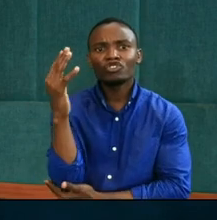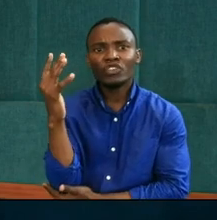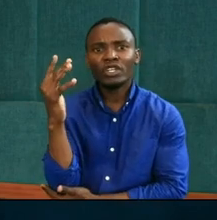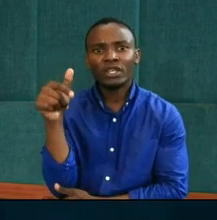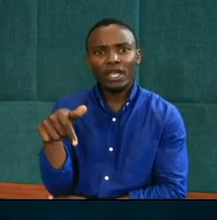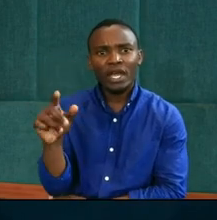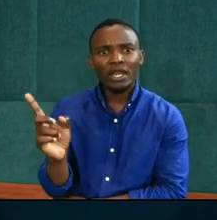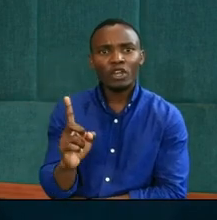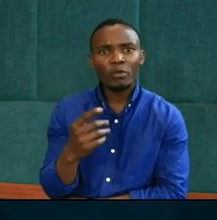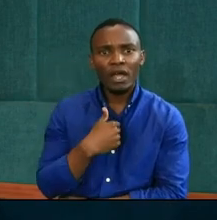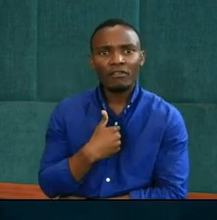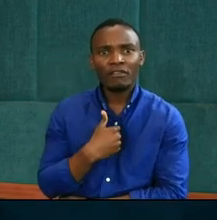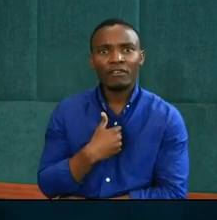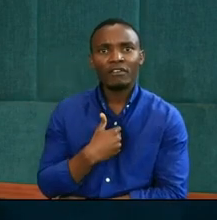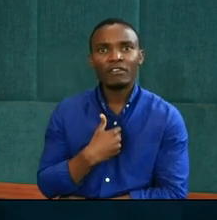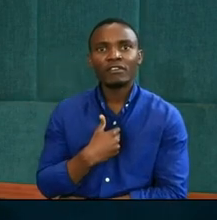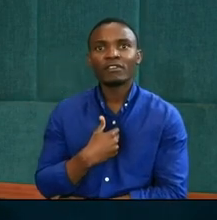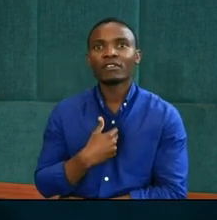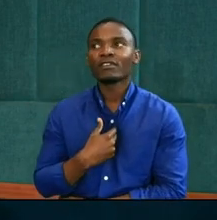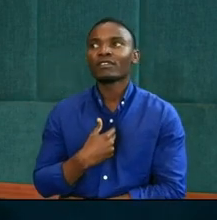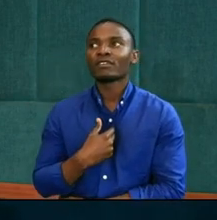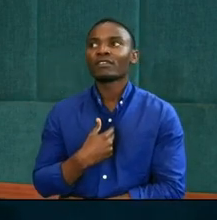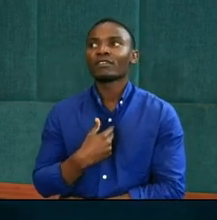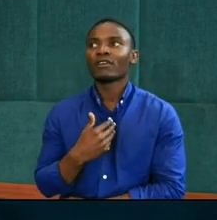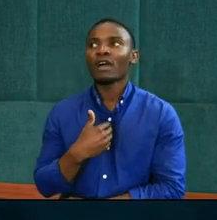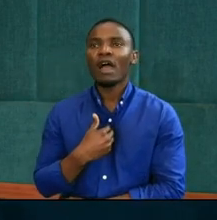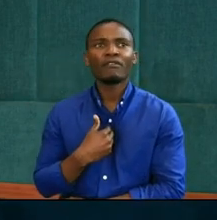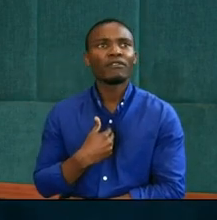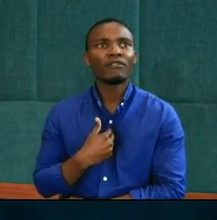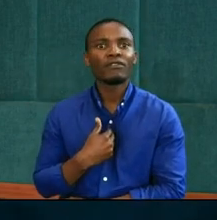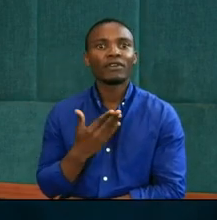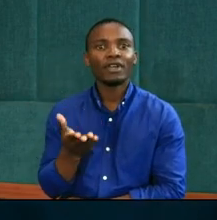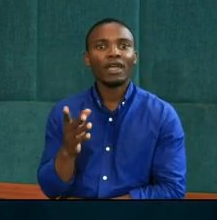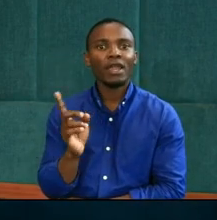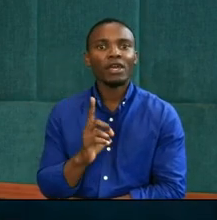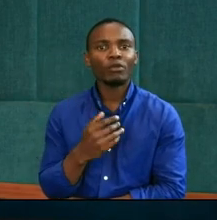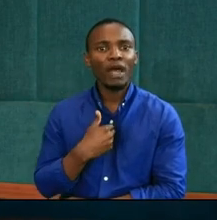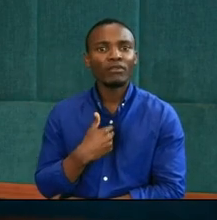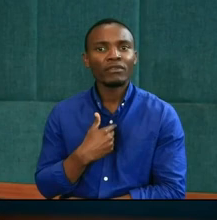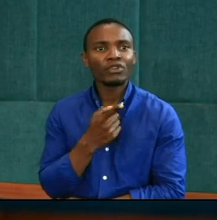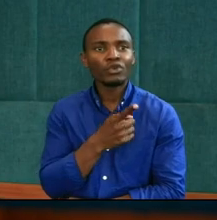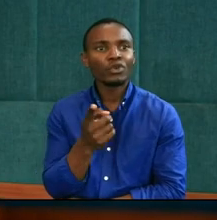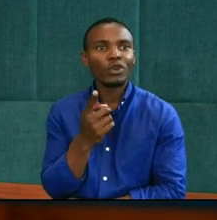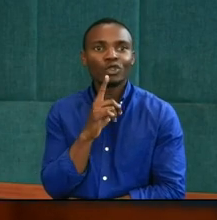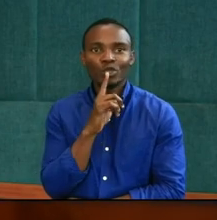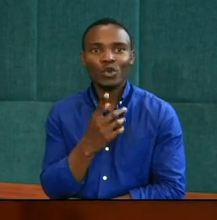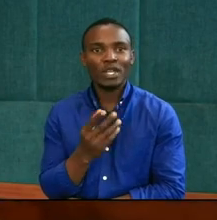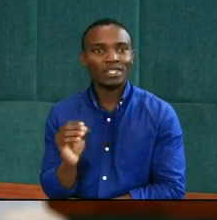In Nairobi, is there a fig tree? There is? Oh, you're not sure?